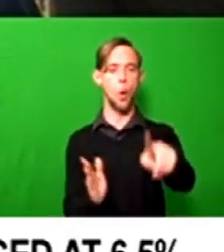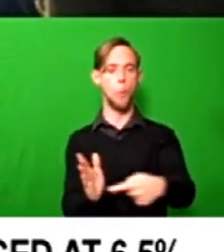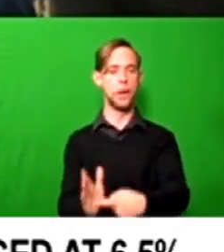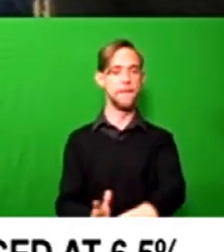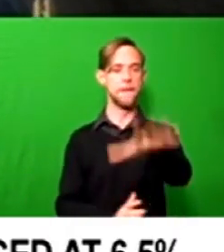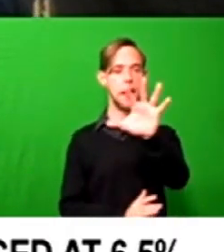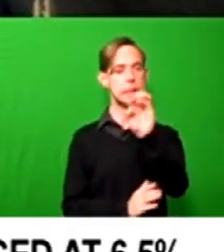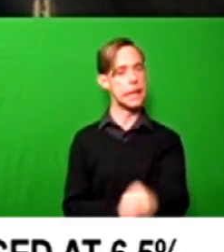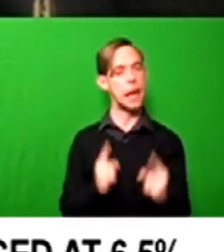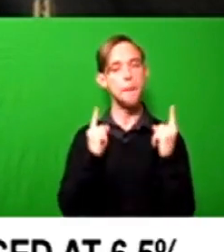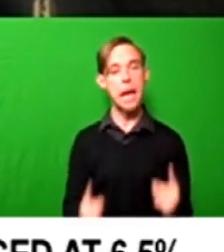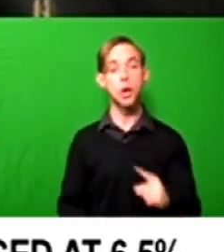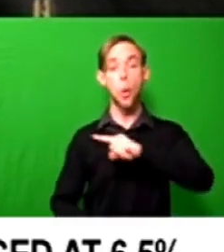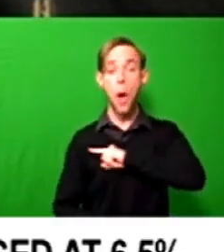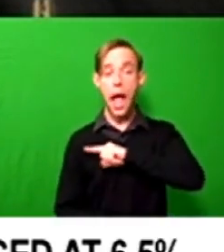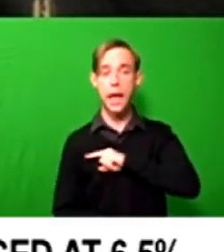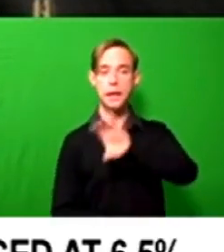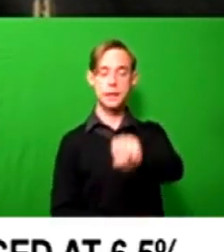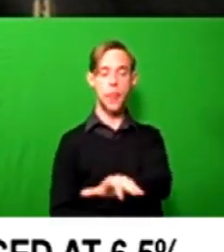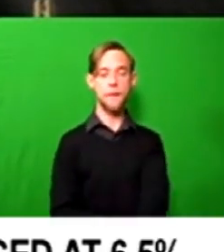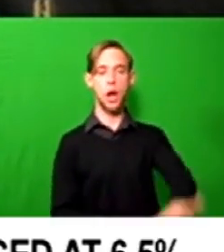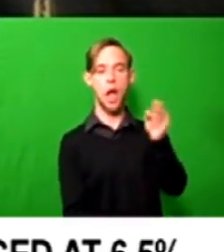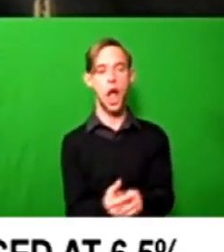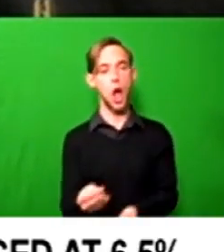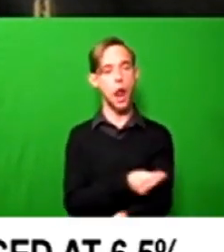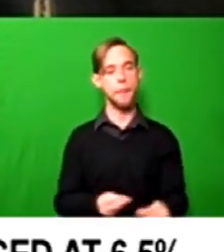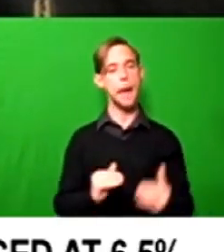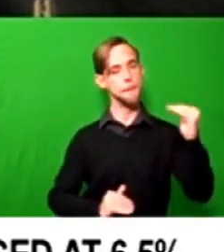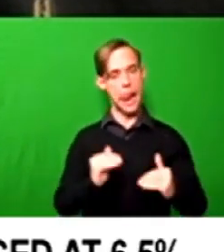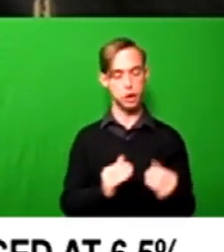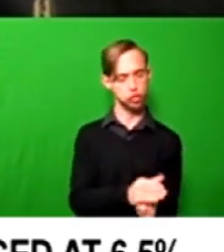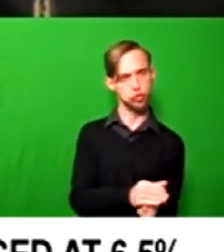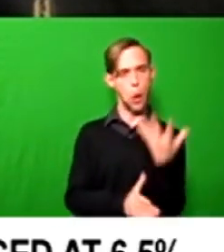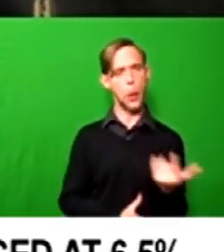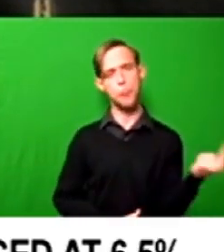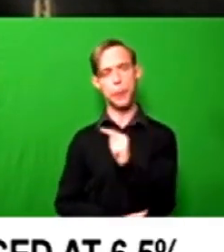range in the interests of balanced and sustainable growth.